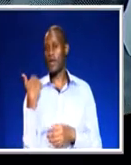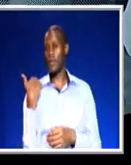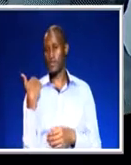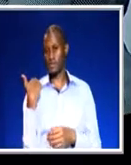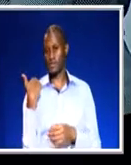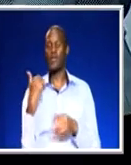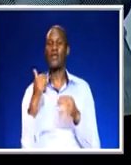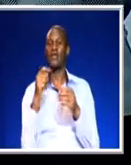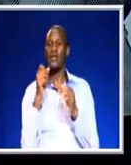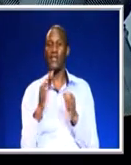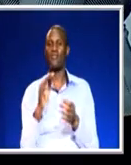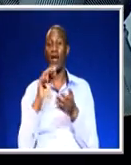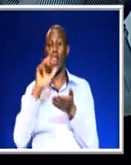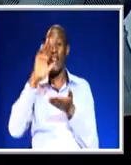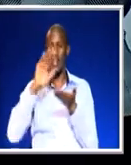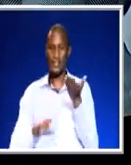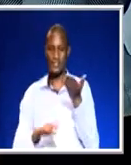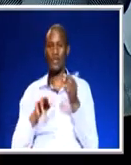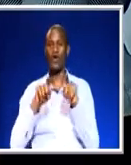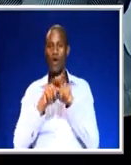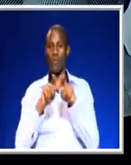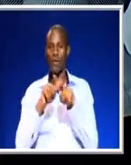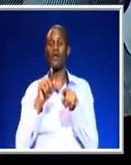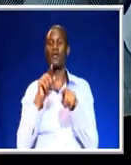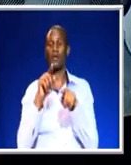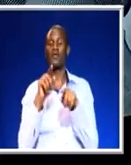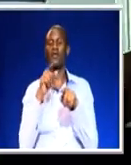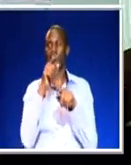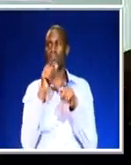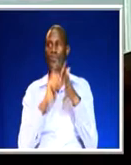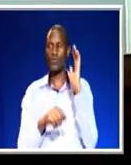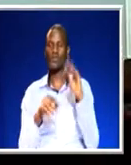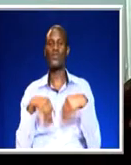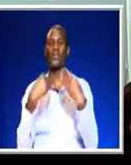least common multiple is what we abbreviate as the